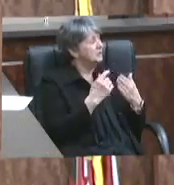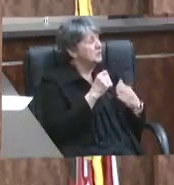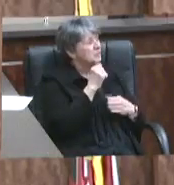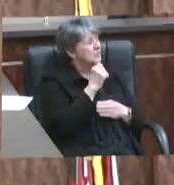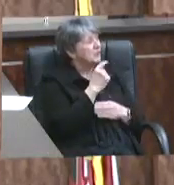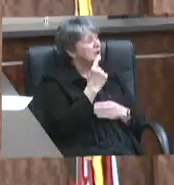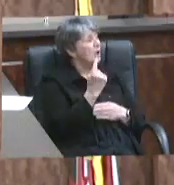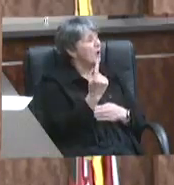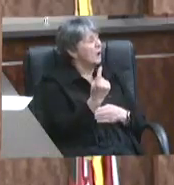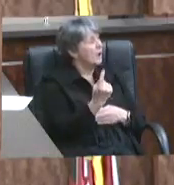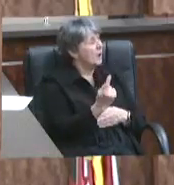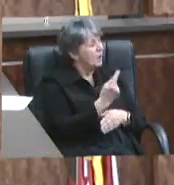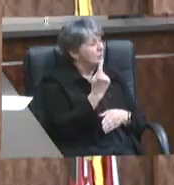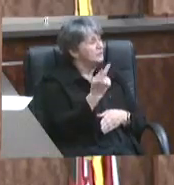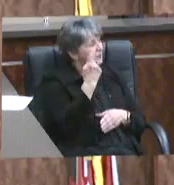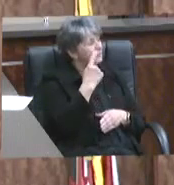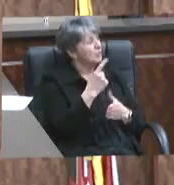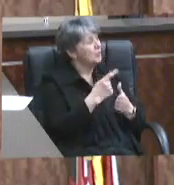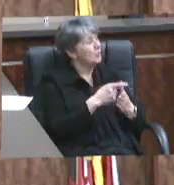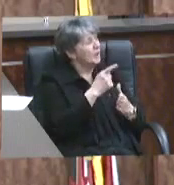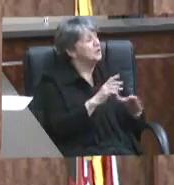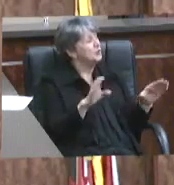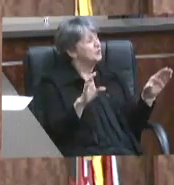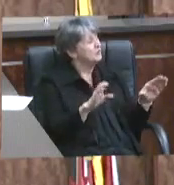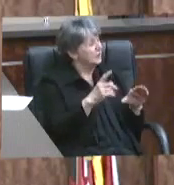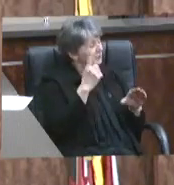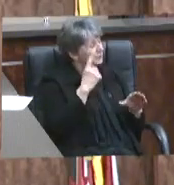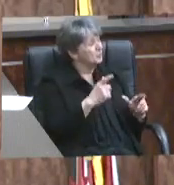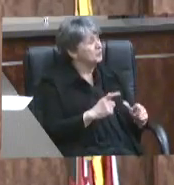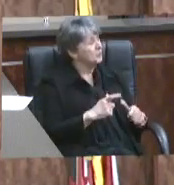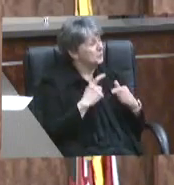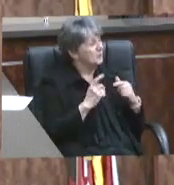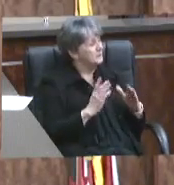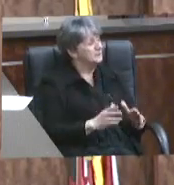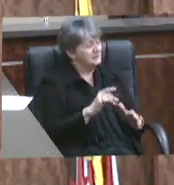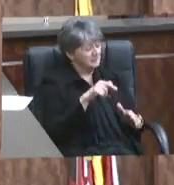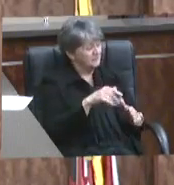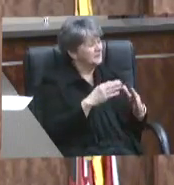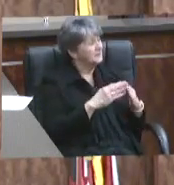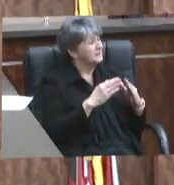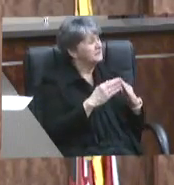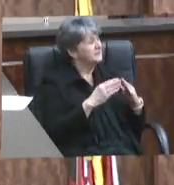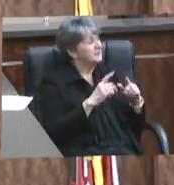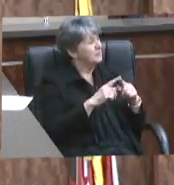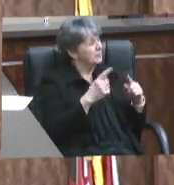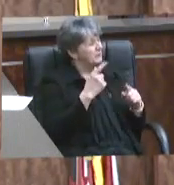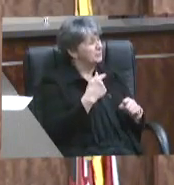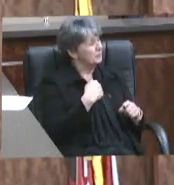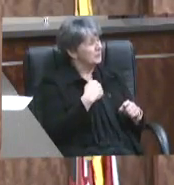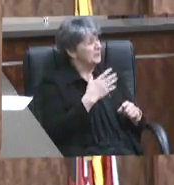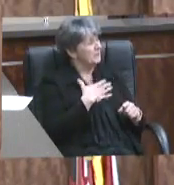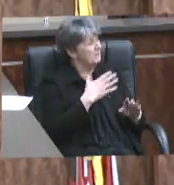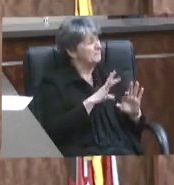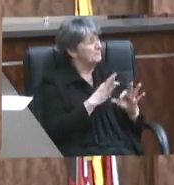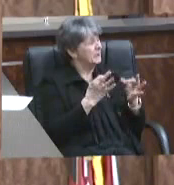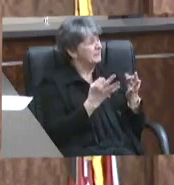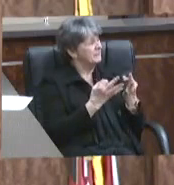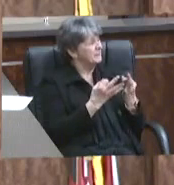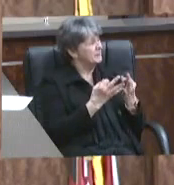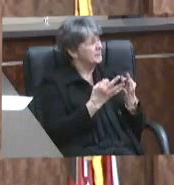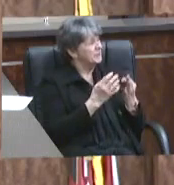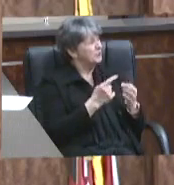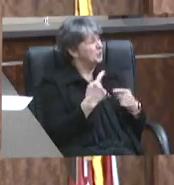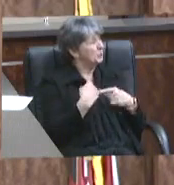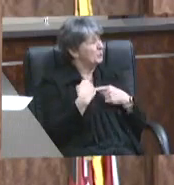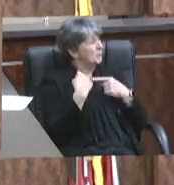only for what you've done for the residents of this city, but what you've done for me and my family personally. You've